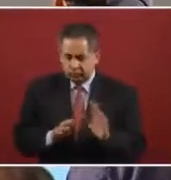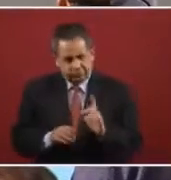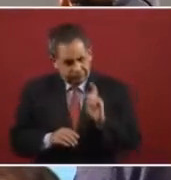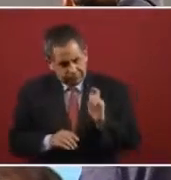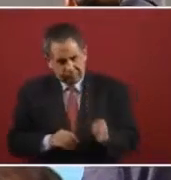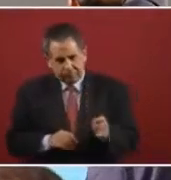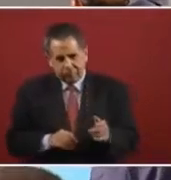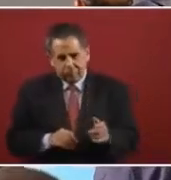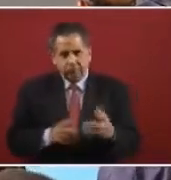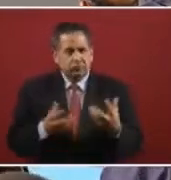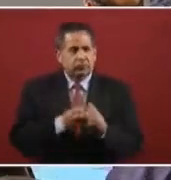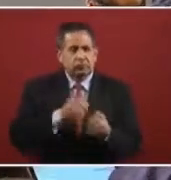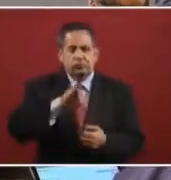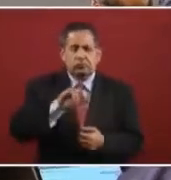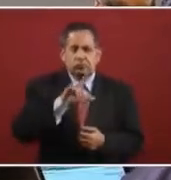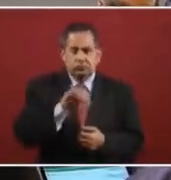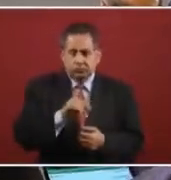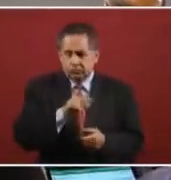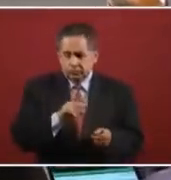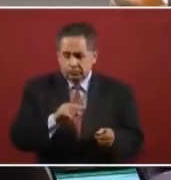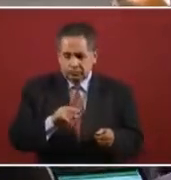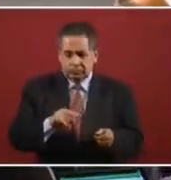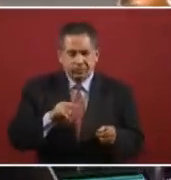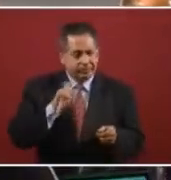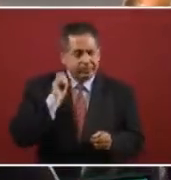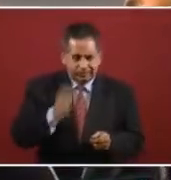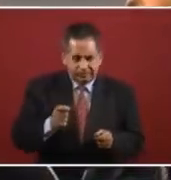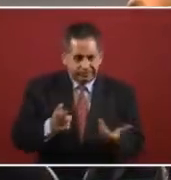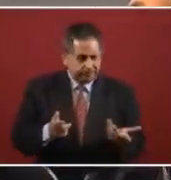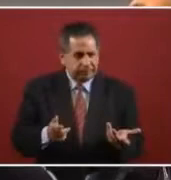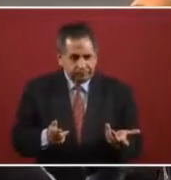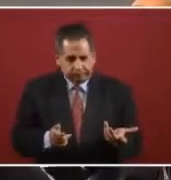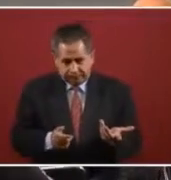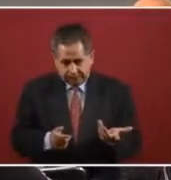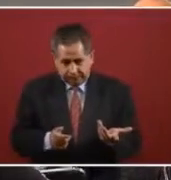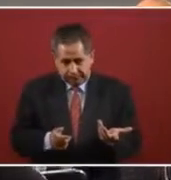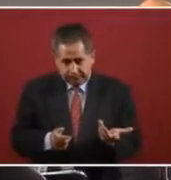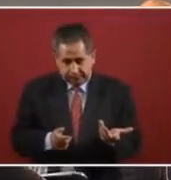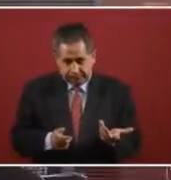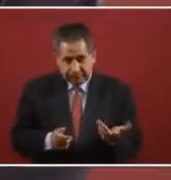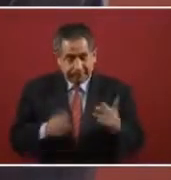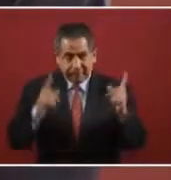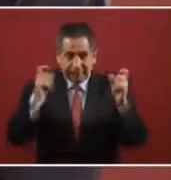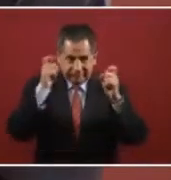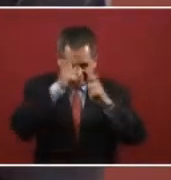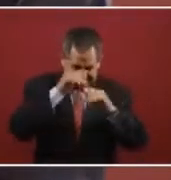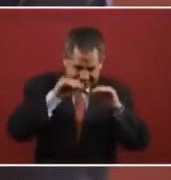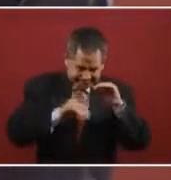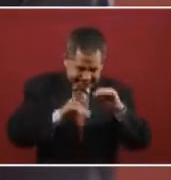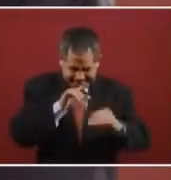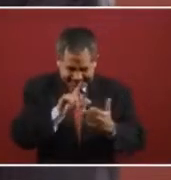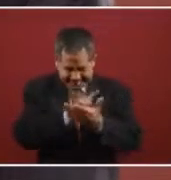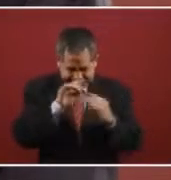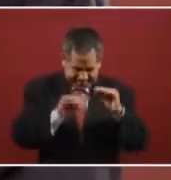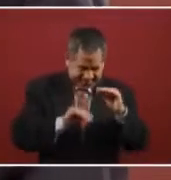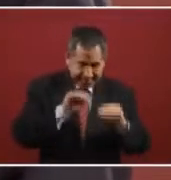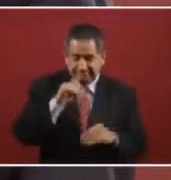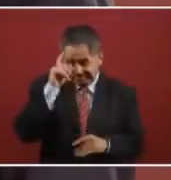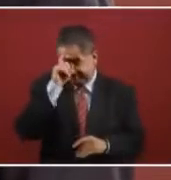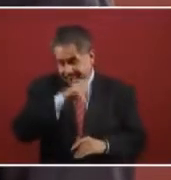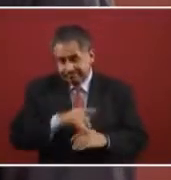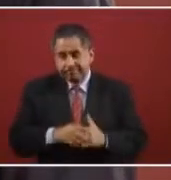the attorney, or Julio doesn't. But it's just that it's very complicated